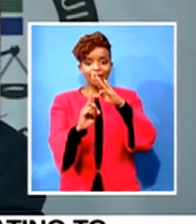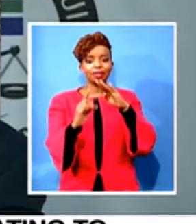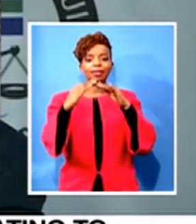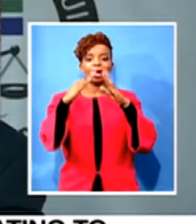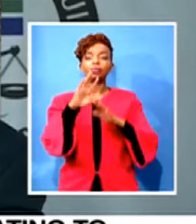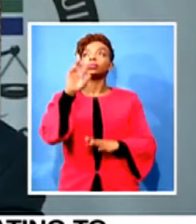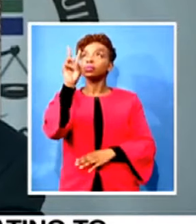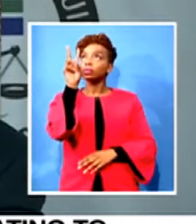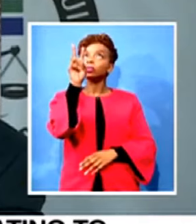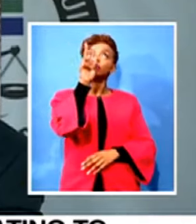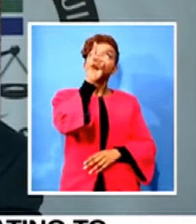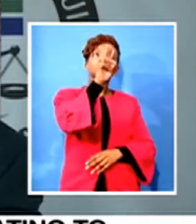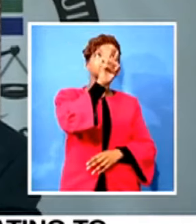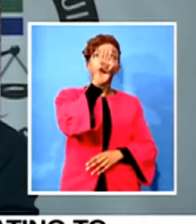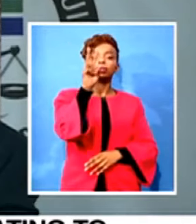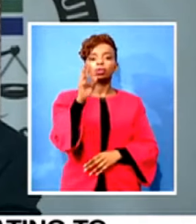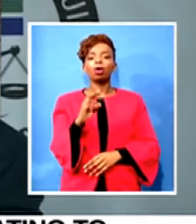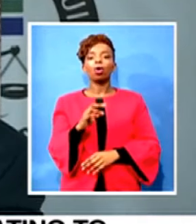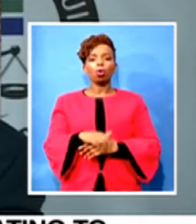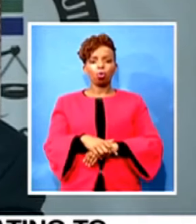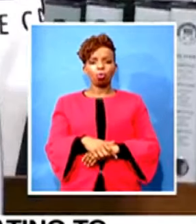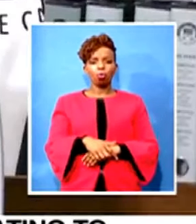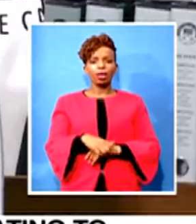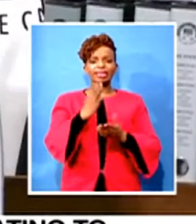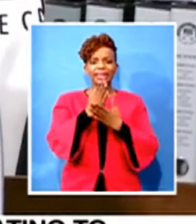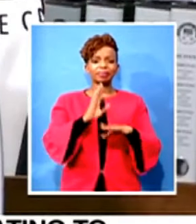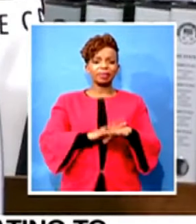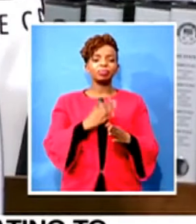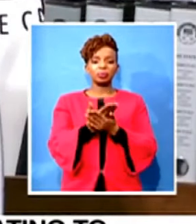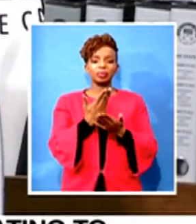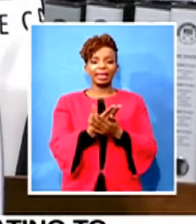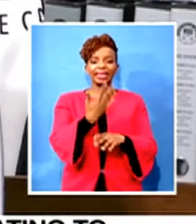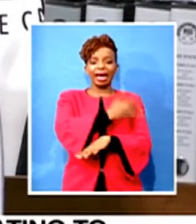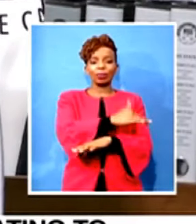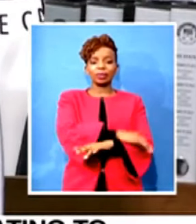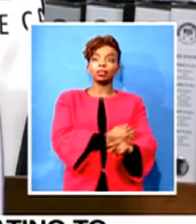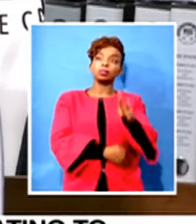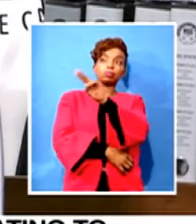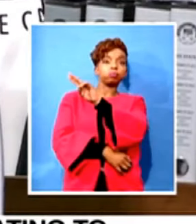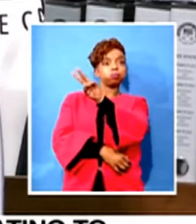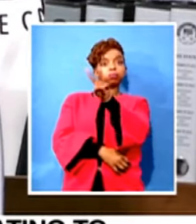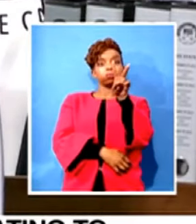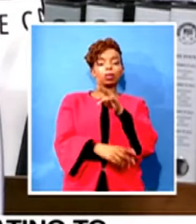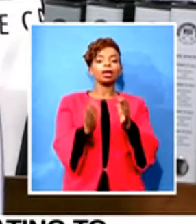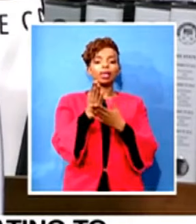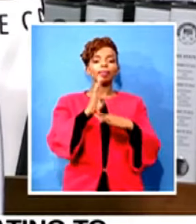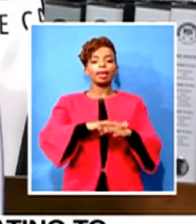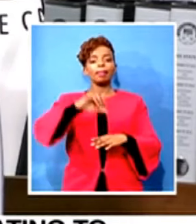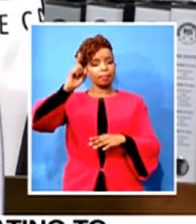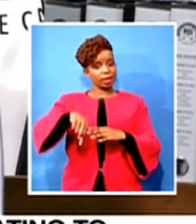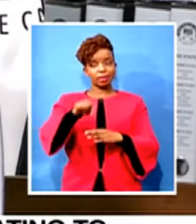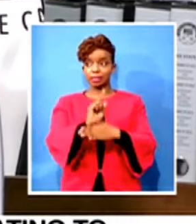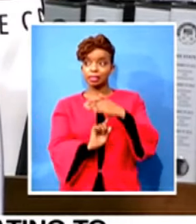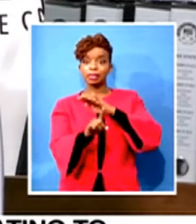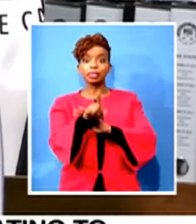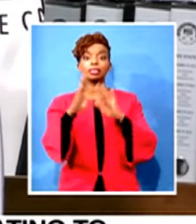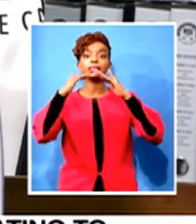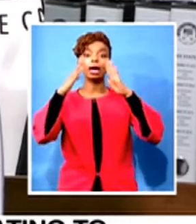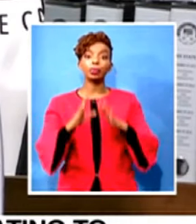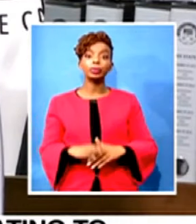without going into the house. Sometimes you have to go into the house. Yes. Okay. And to my amazement,